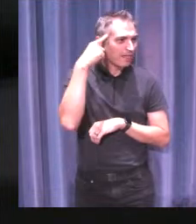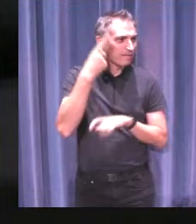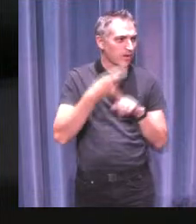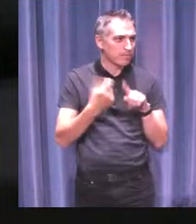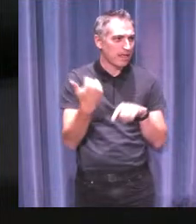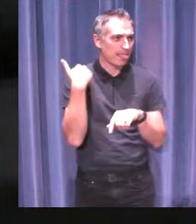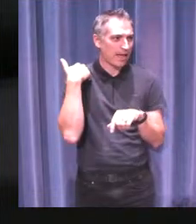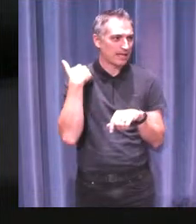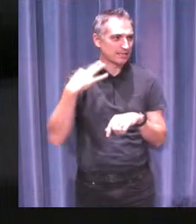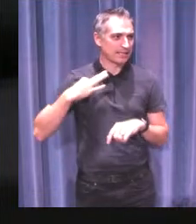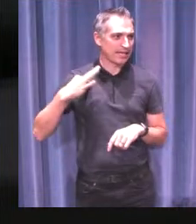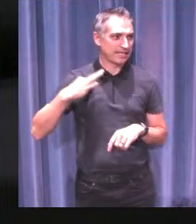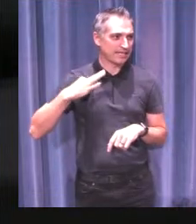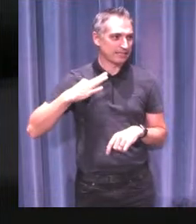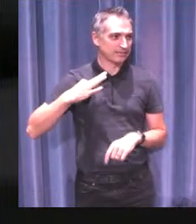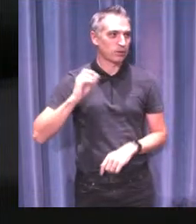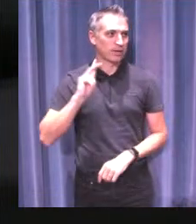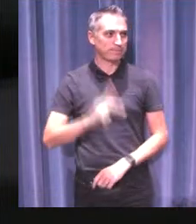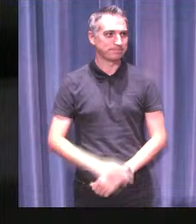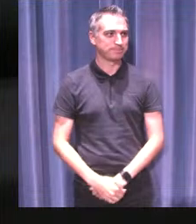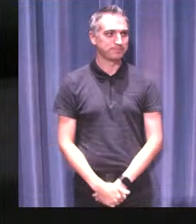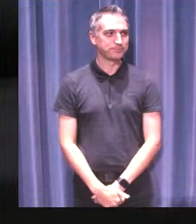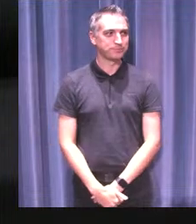candidate. Okay.